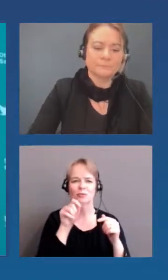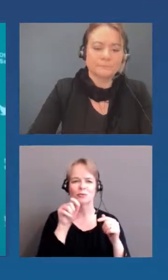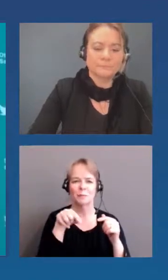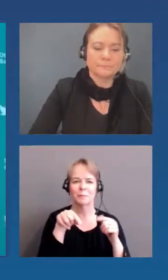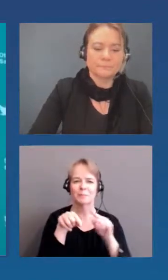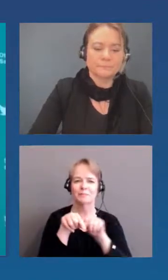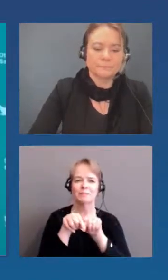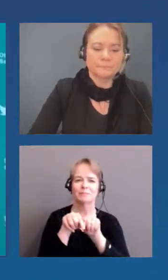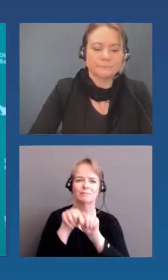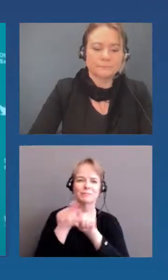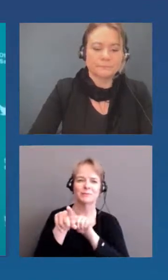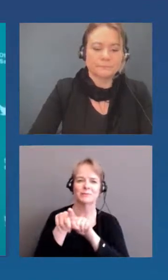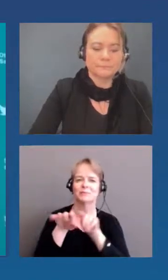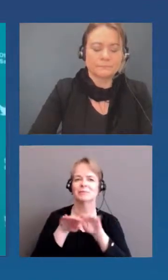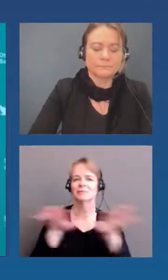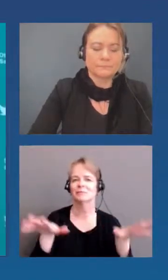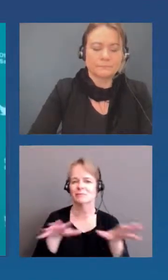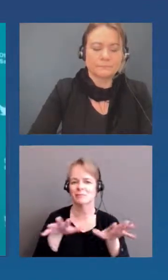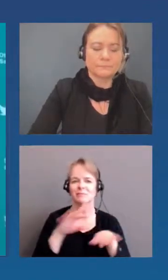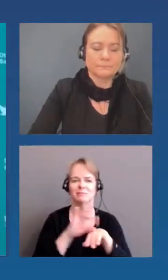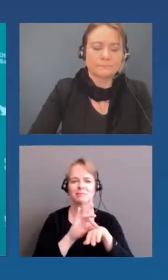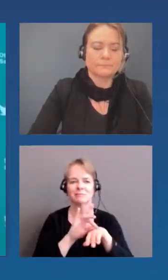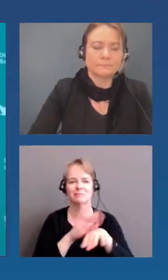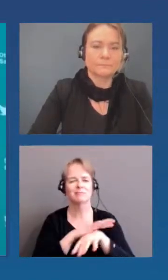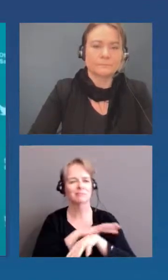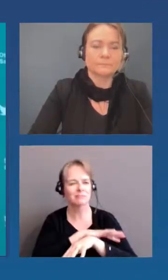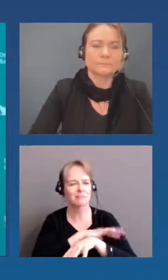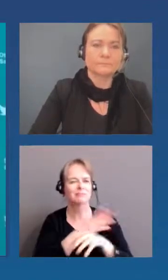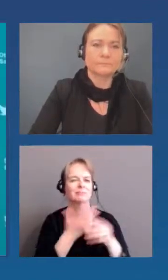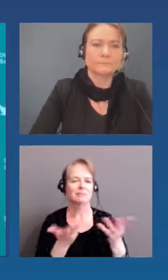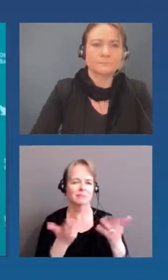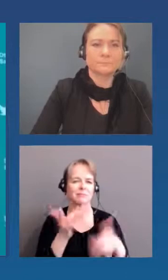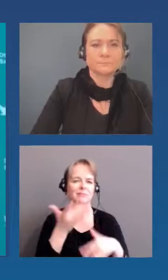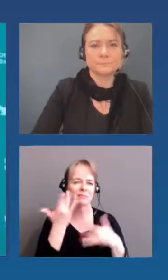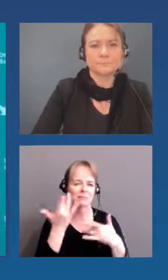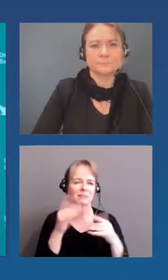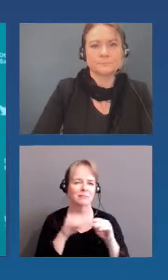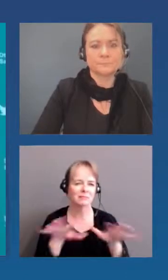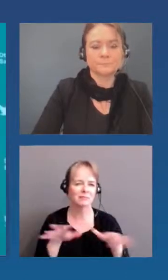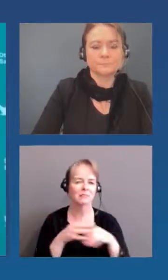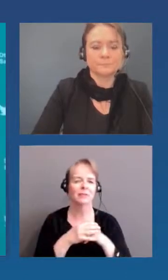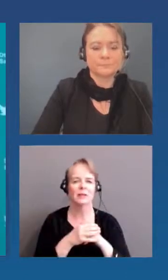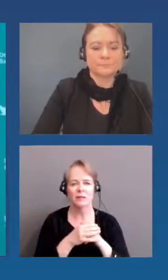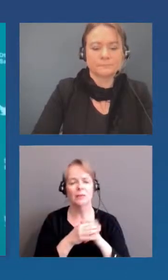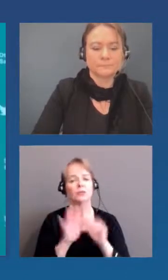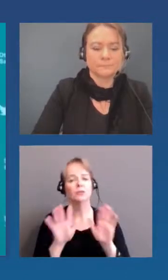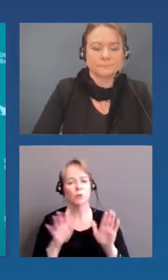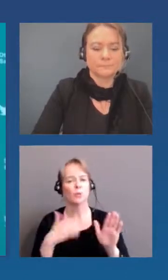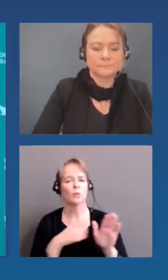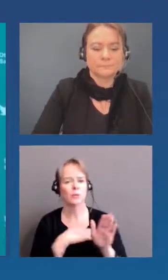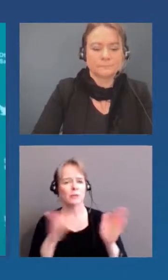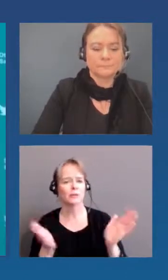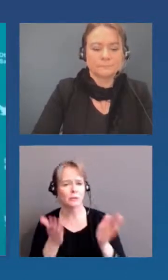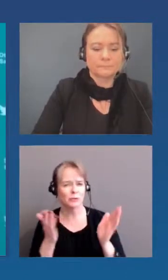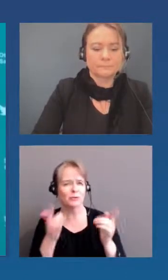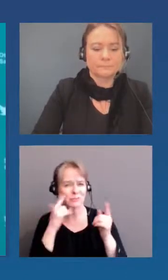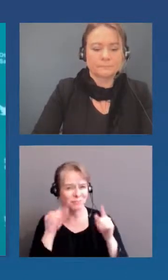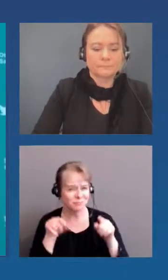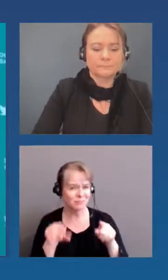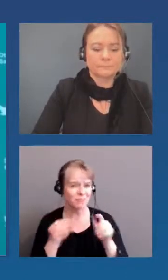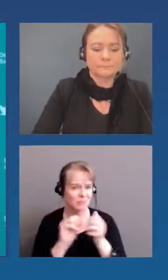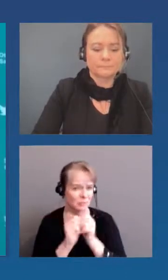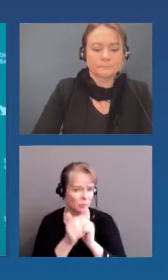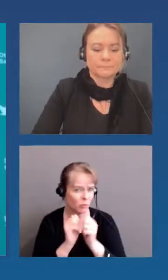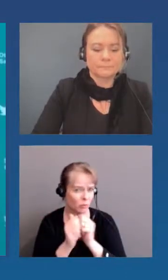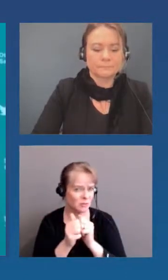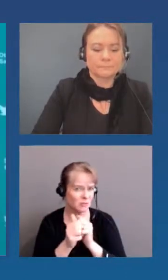else's body and then causing infection. So we do encourage people when they're playing sports